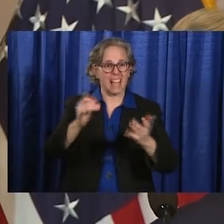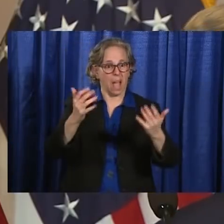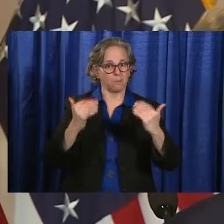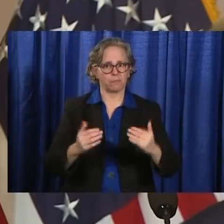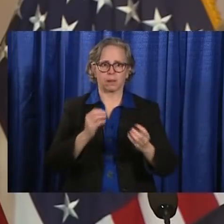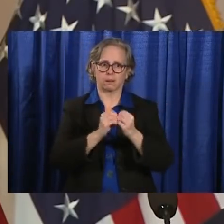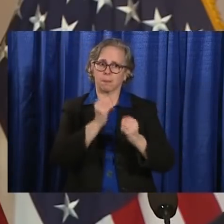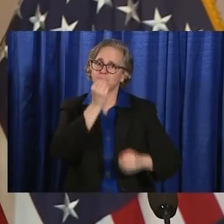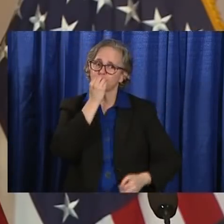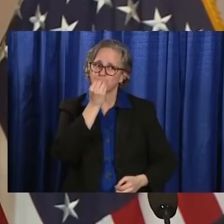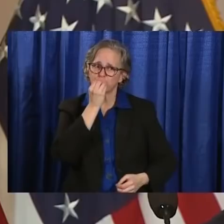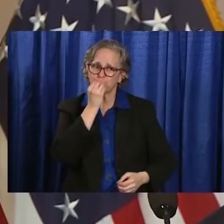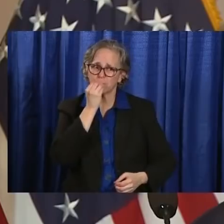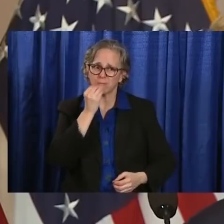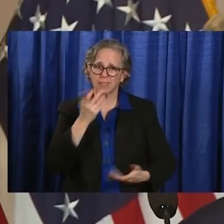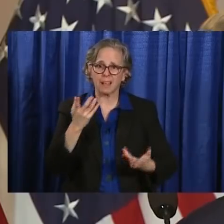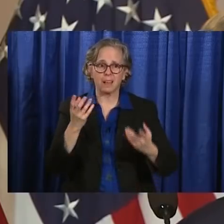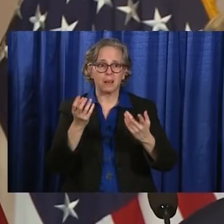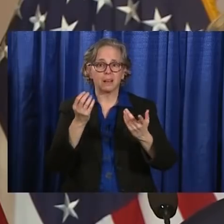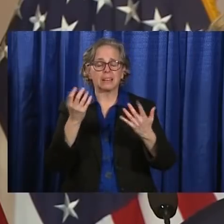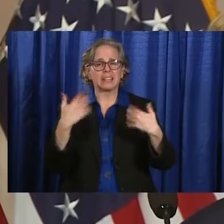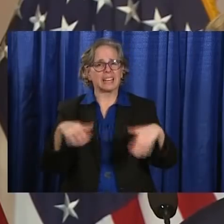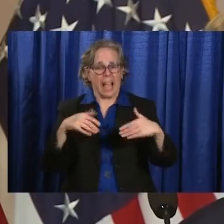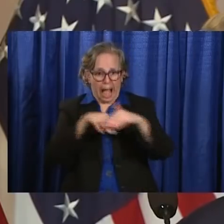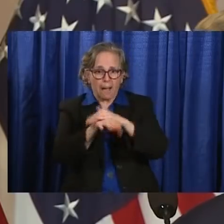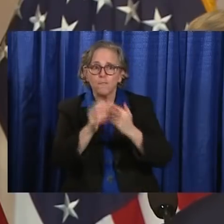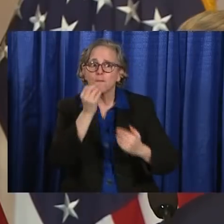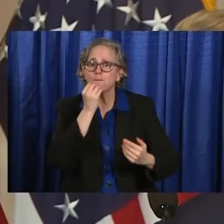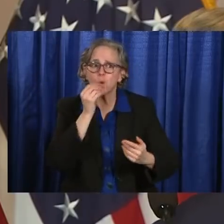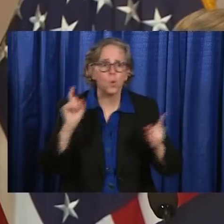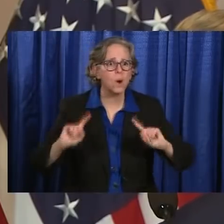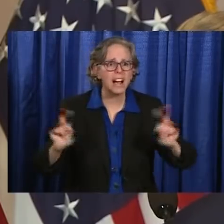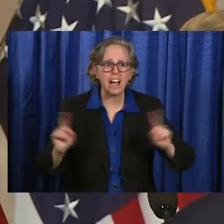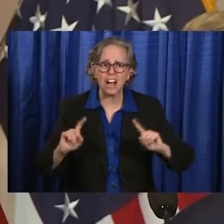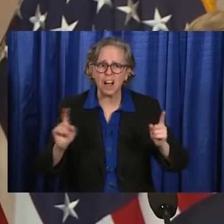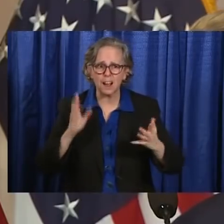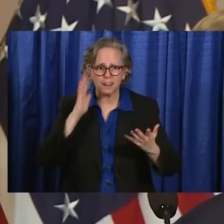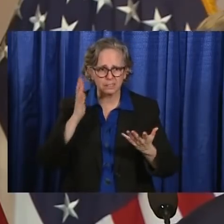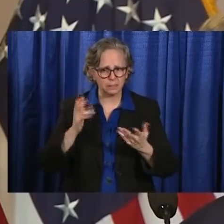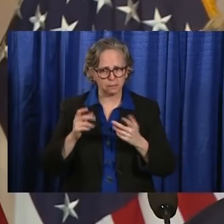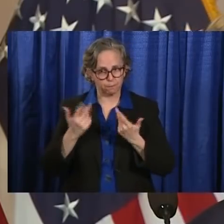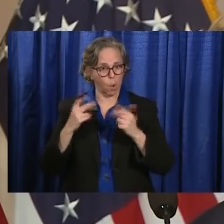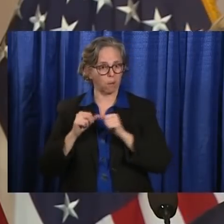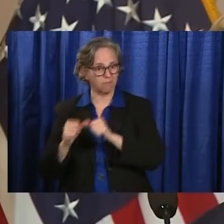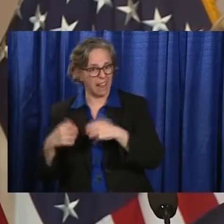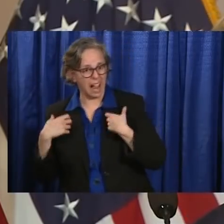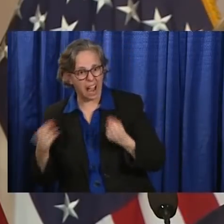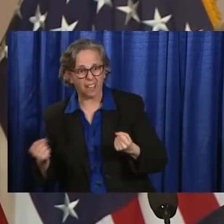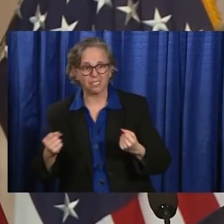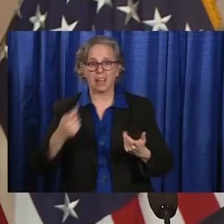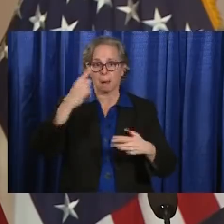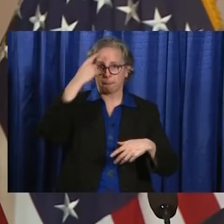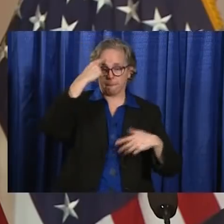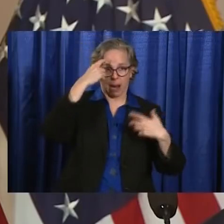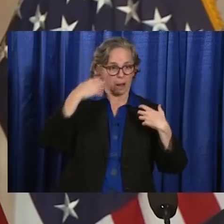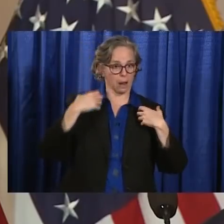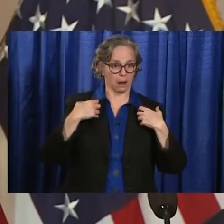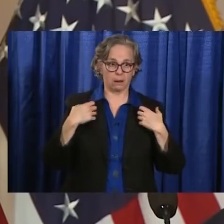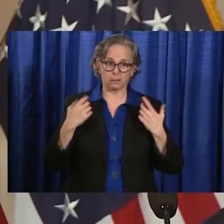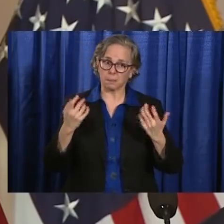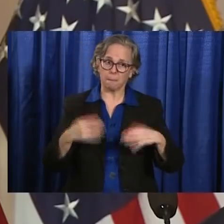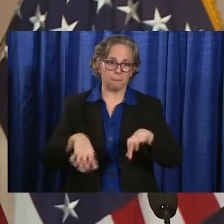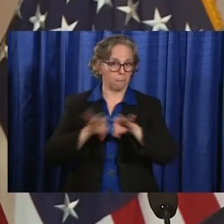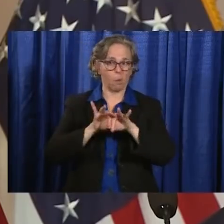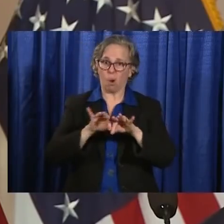is essential to maintaining the health, mental function, and well-being of all of us. We've